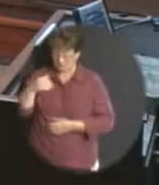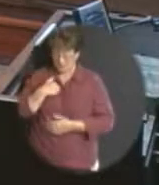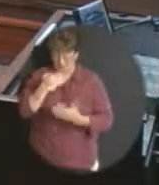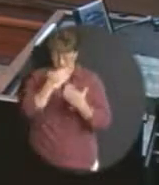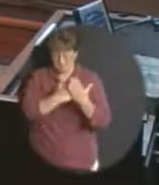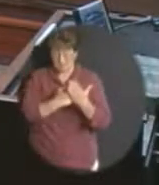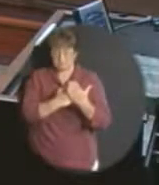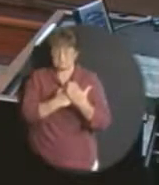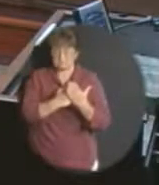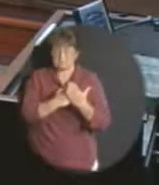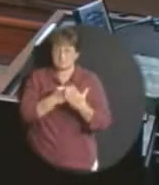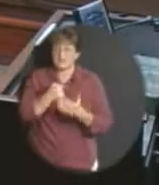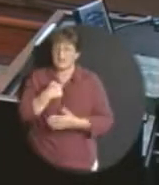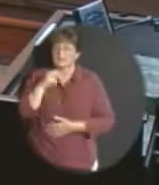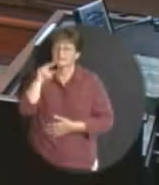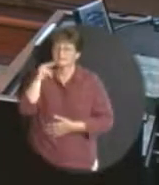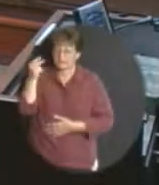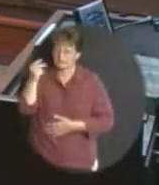Second.